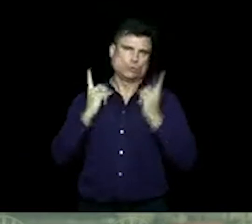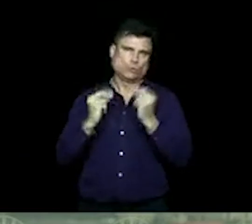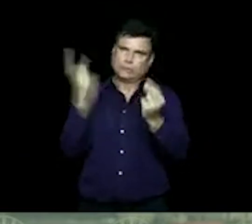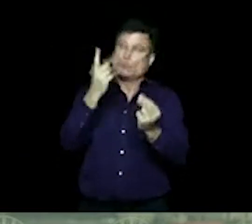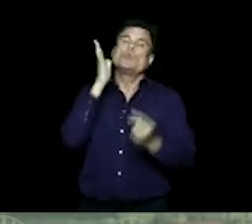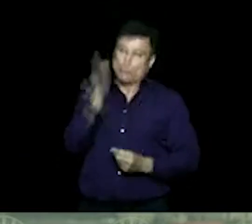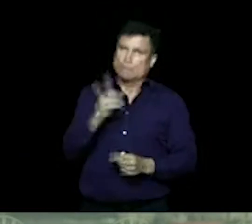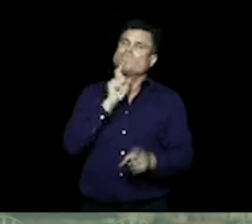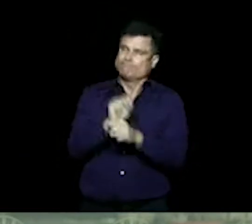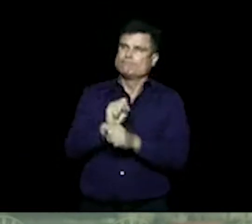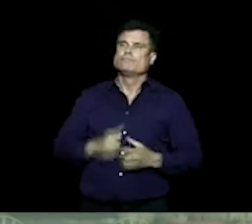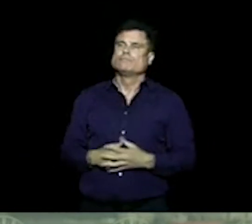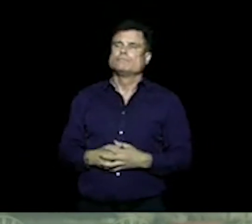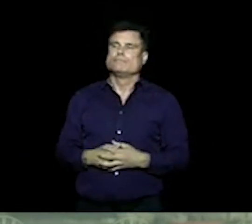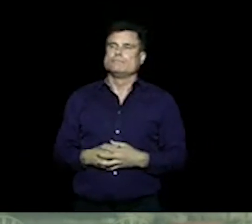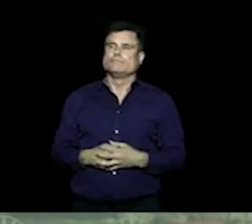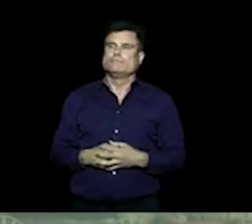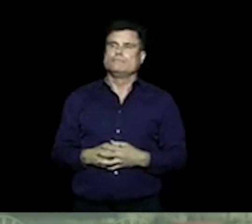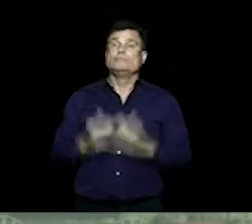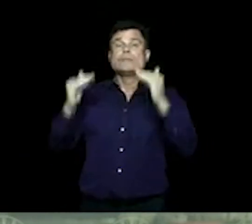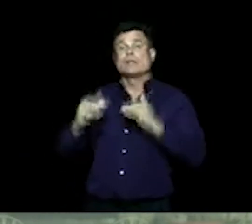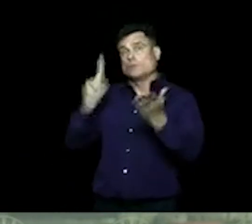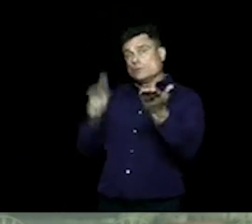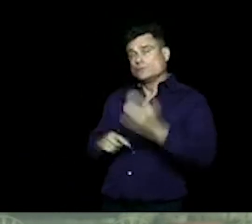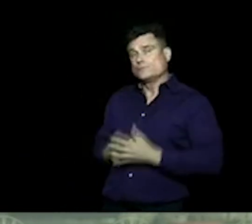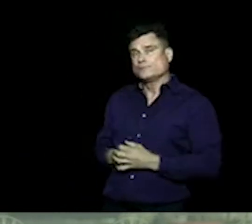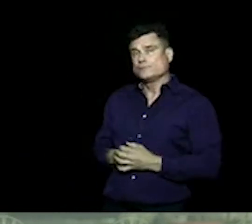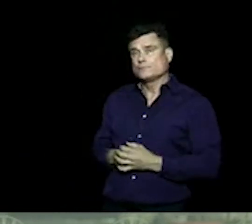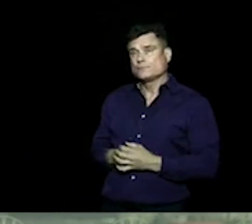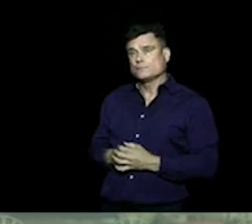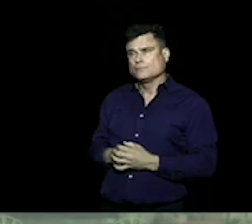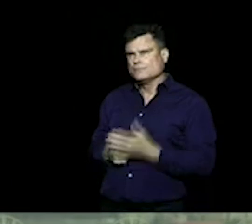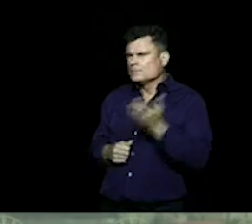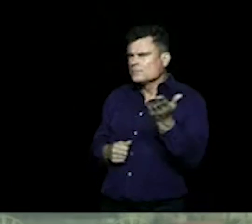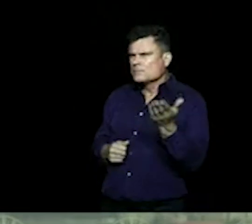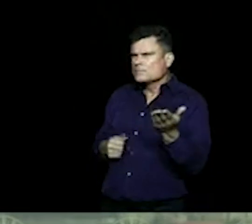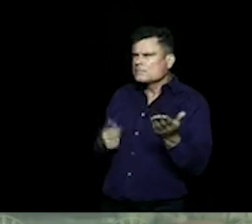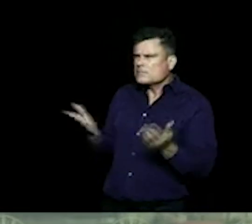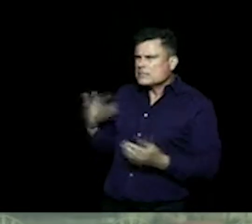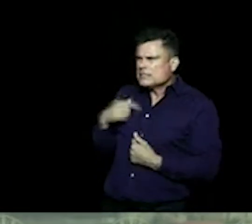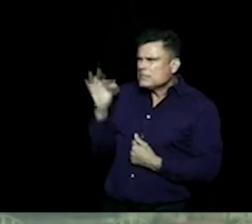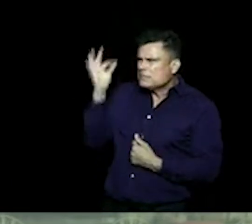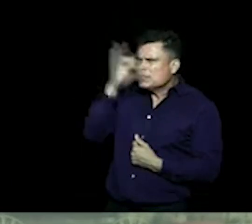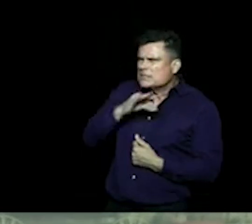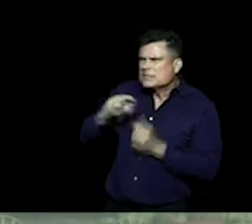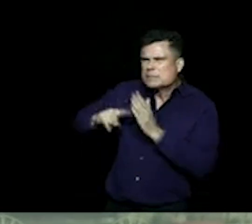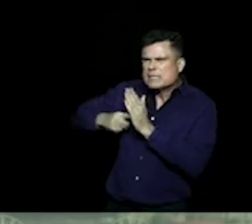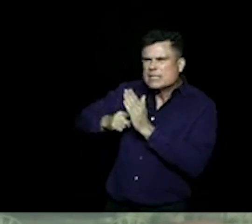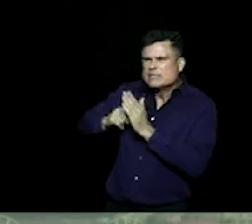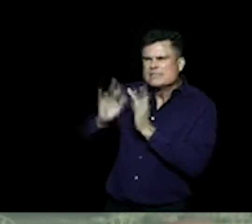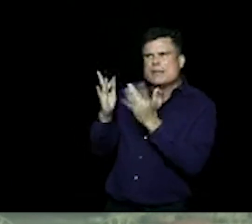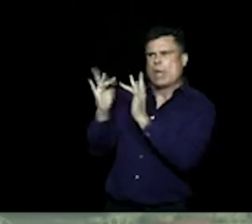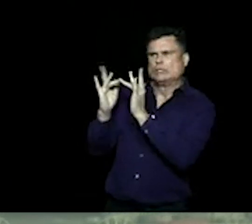health authorities this involves, how long it's been happening, and how widespread it's been. Well, that's why we